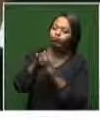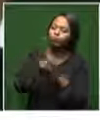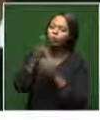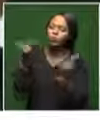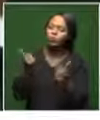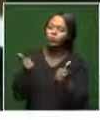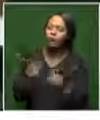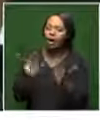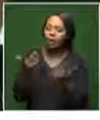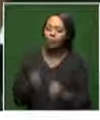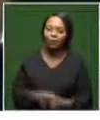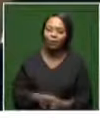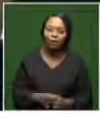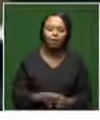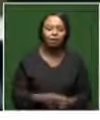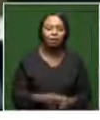as possible?